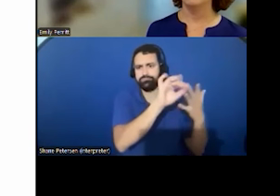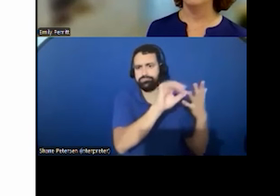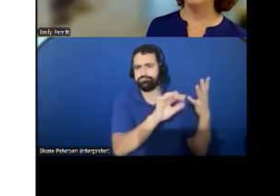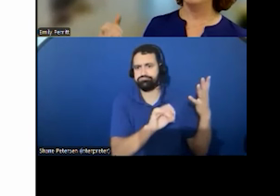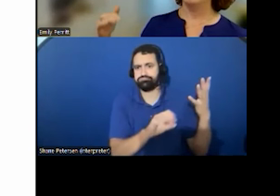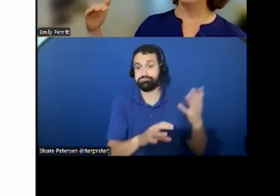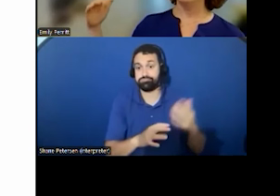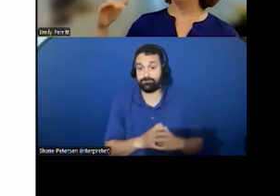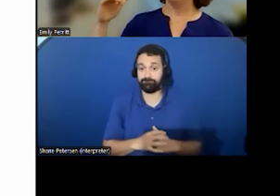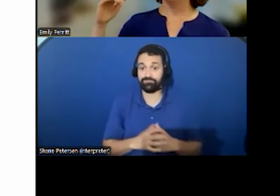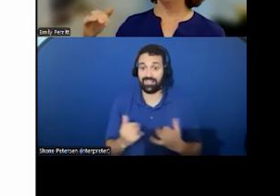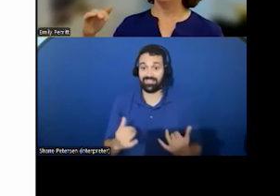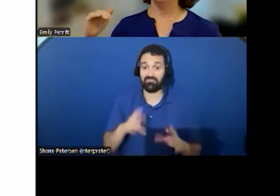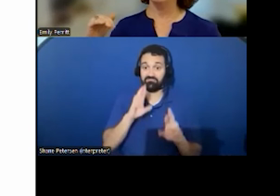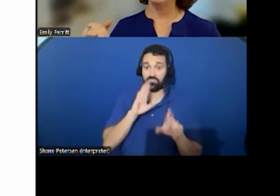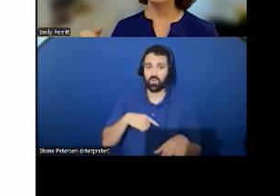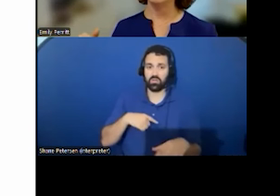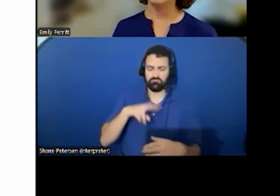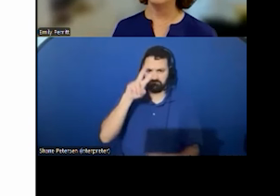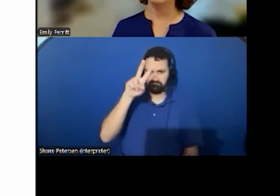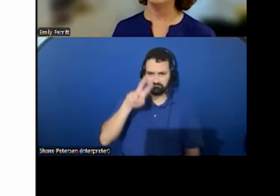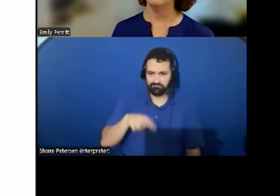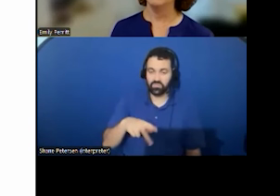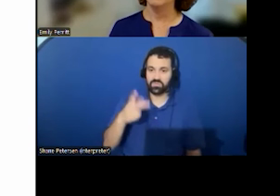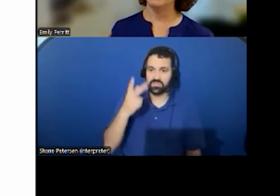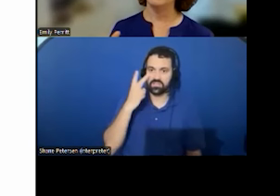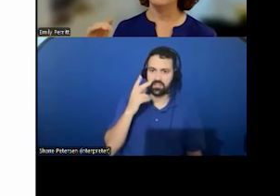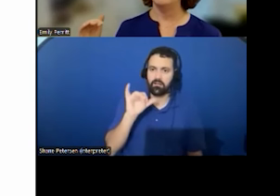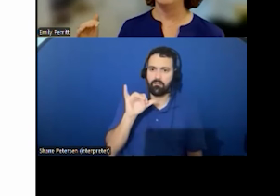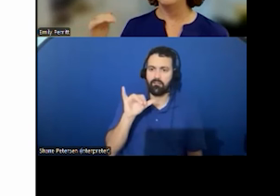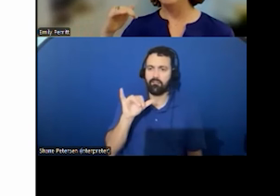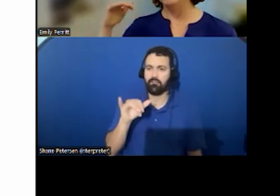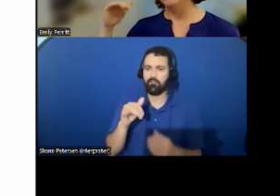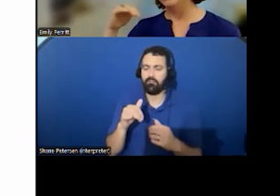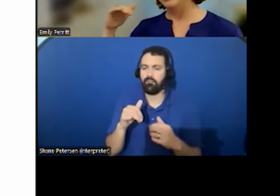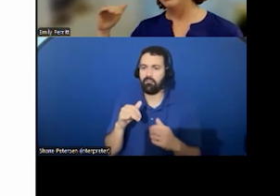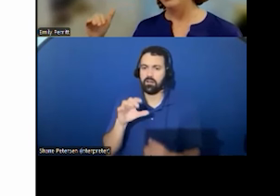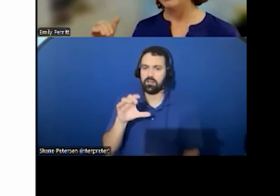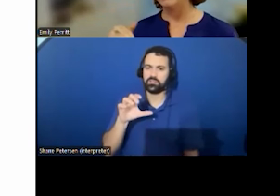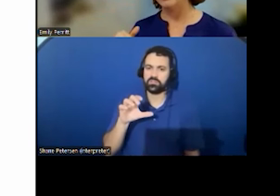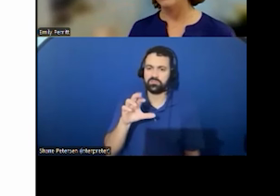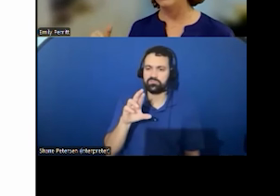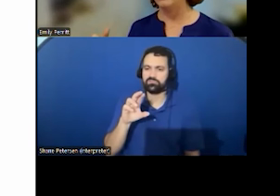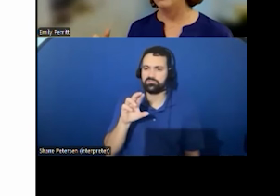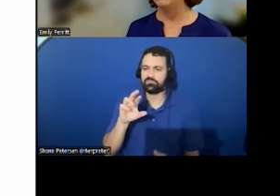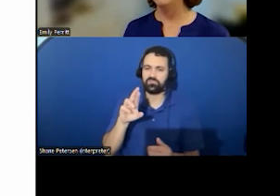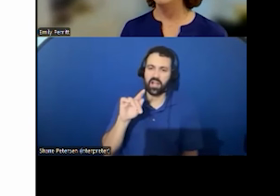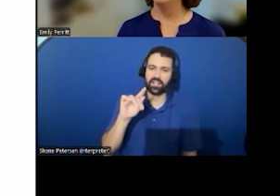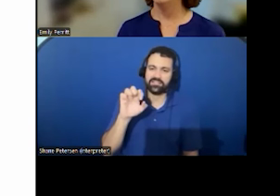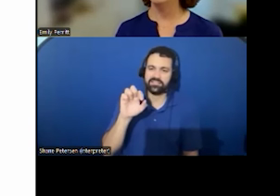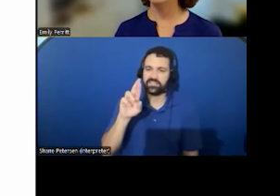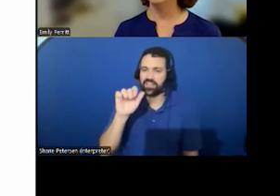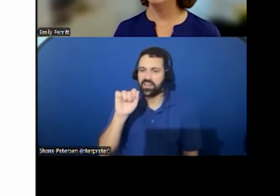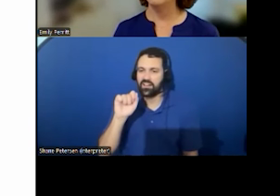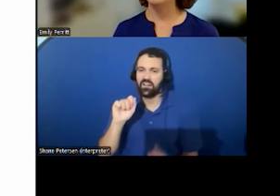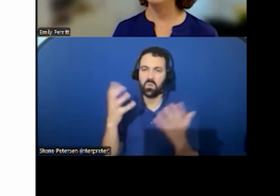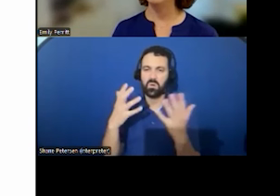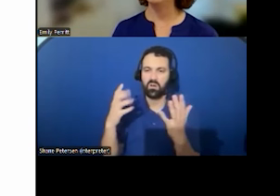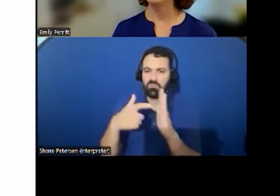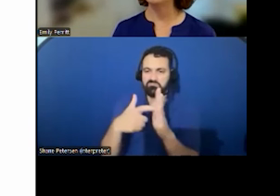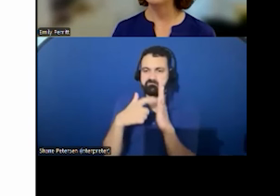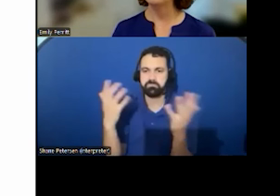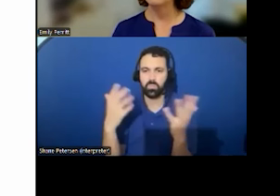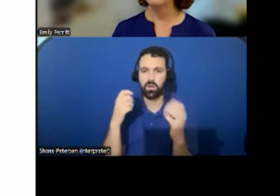report, you're going to start seeing the criteria. And if you've been looking at WCAG standards at all, you'll notice